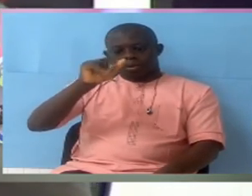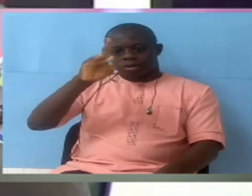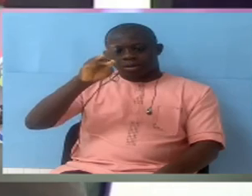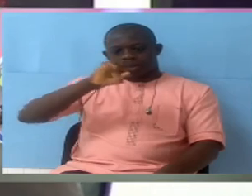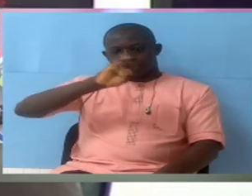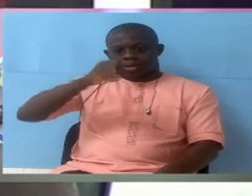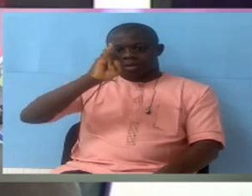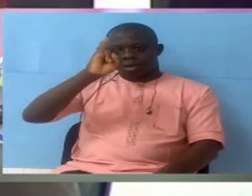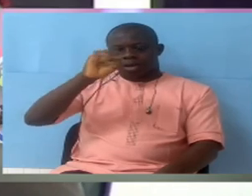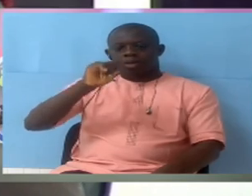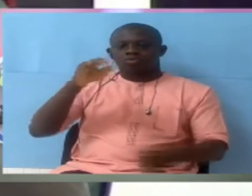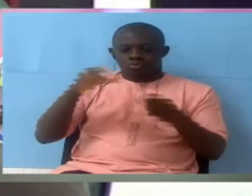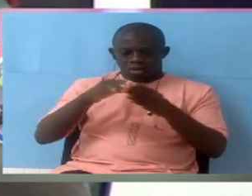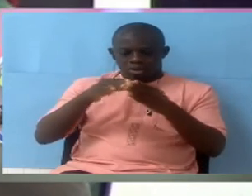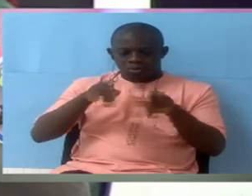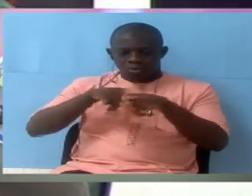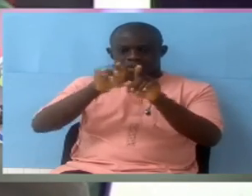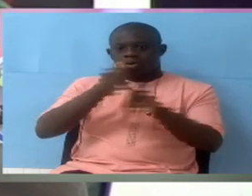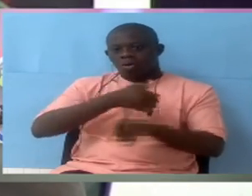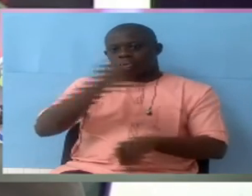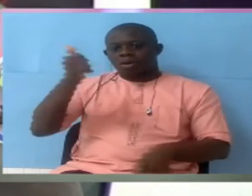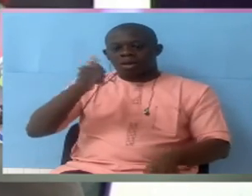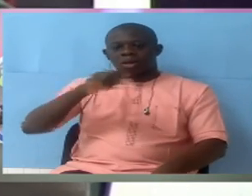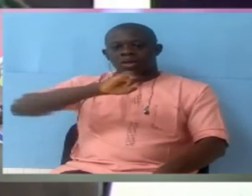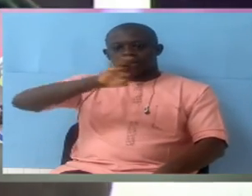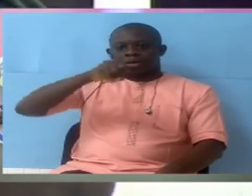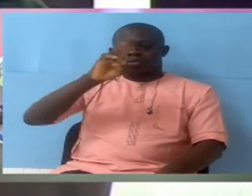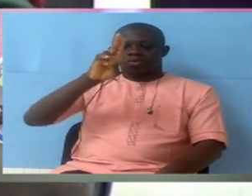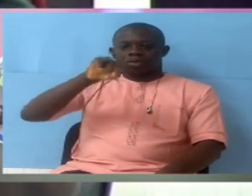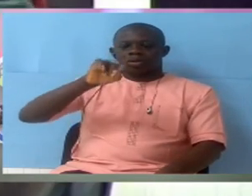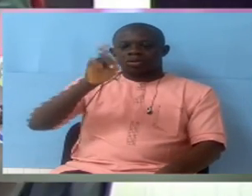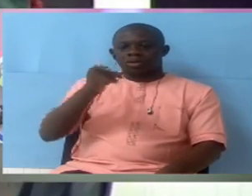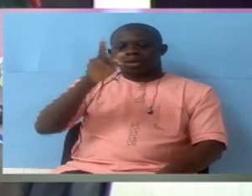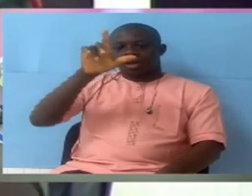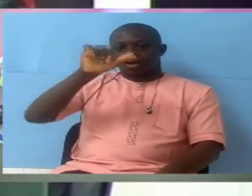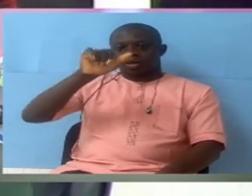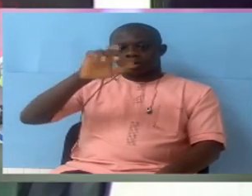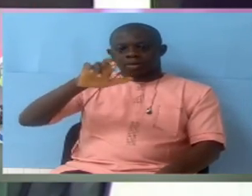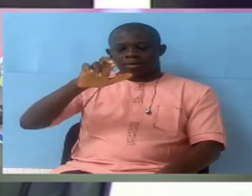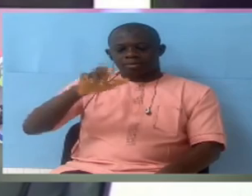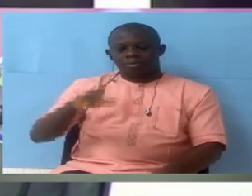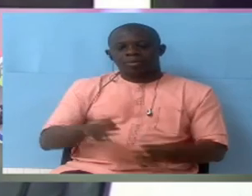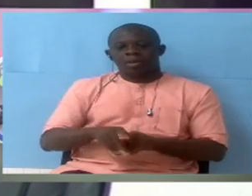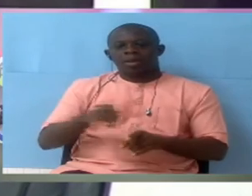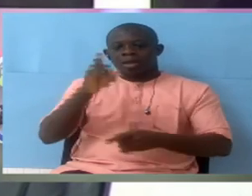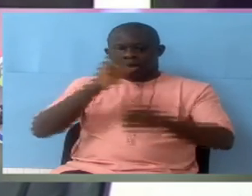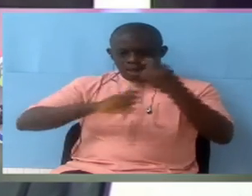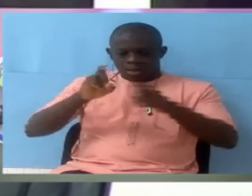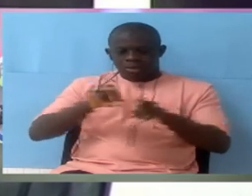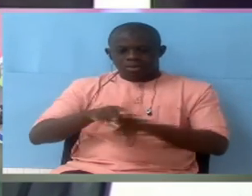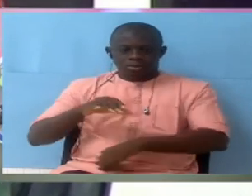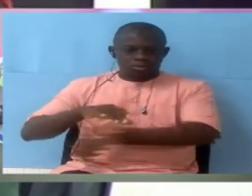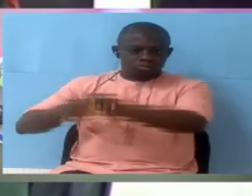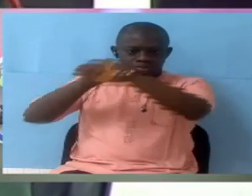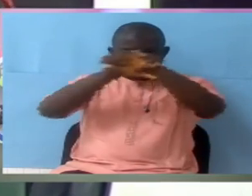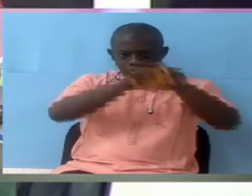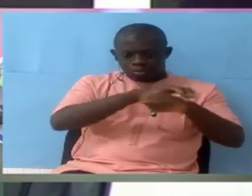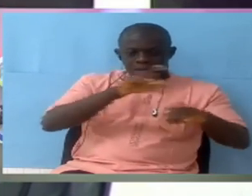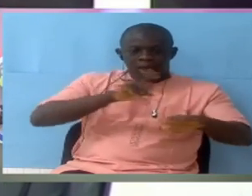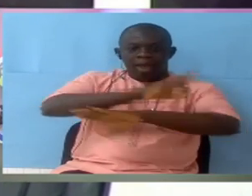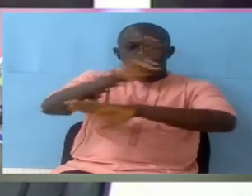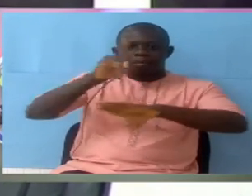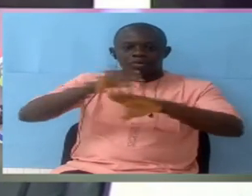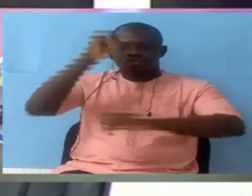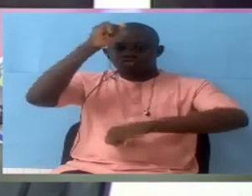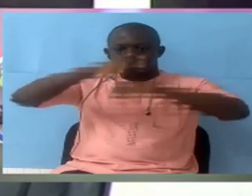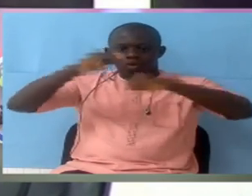And an other jongula. Ak benen jongula. Then I was taken straight to the torture arena again. Ci lañ ma jël